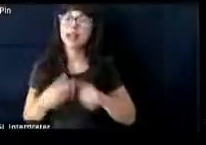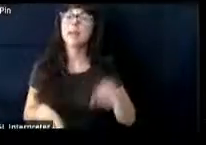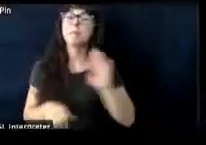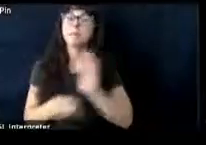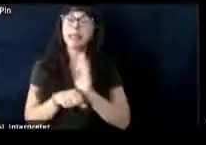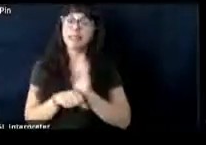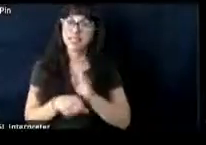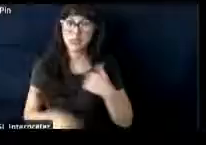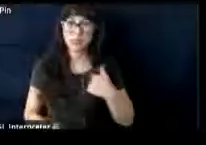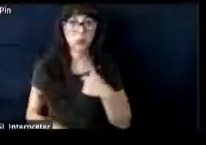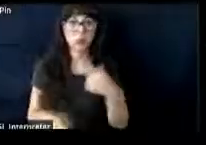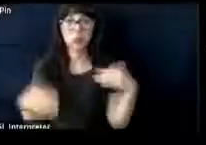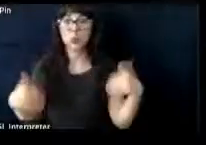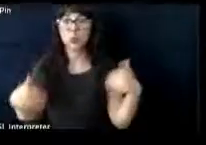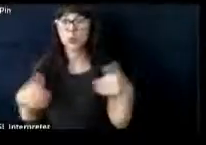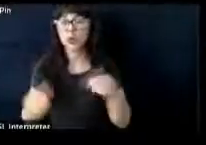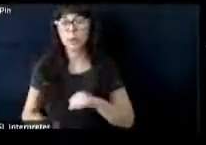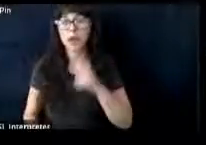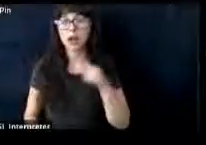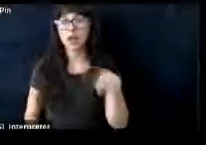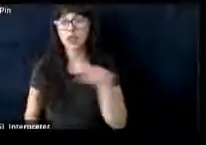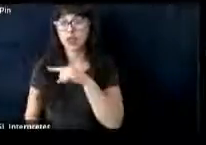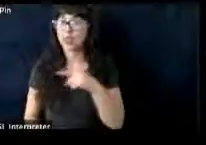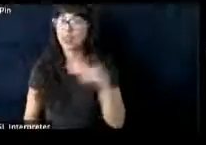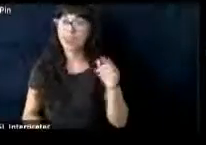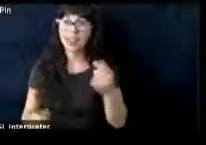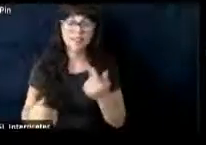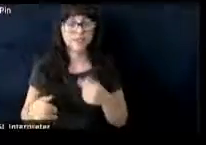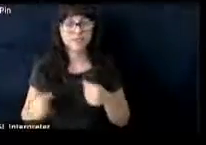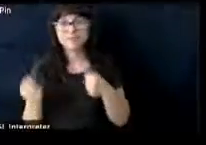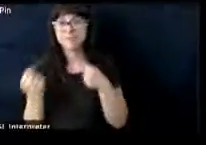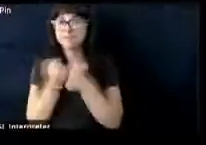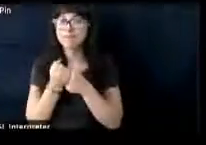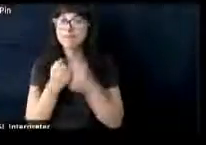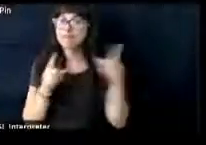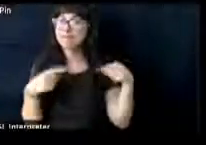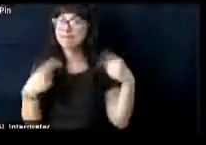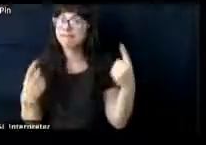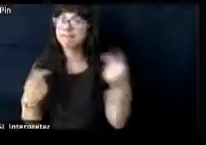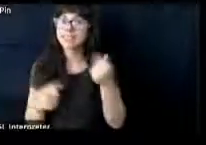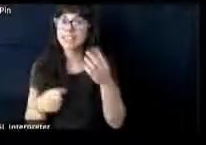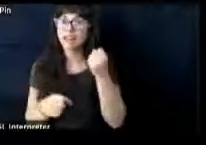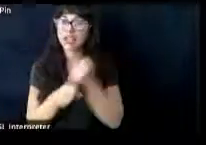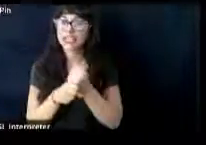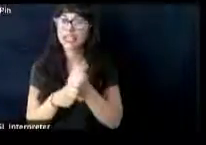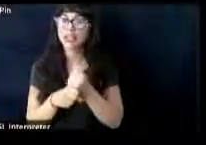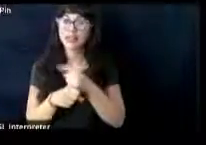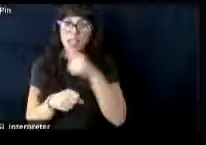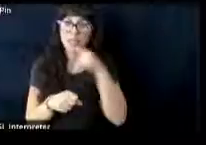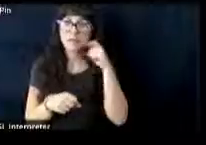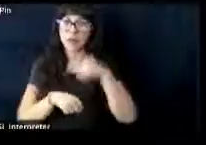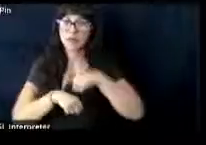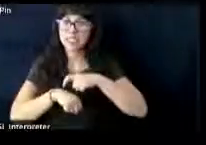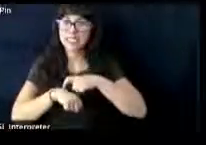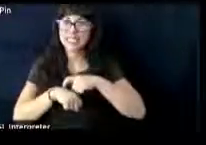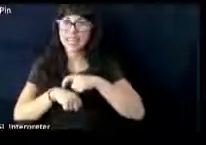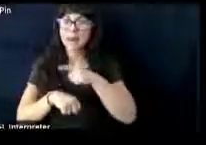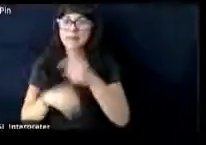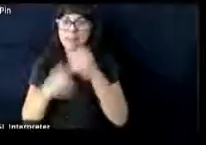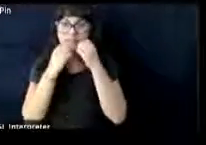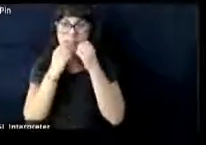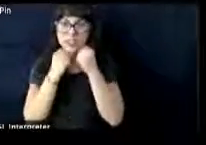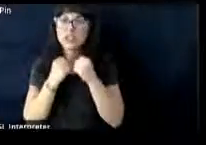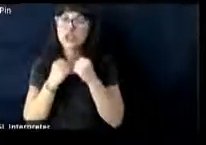our customers have really stepped up to the plate over the last several years during the drought and are conserving well above what we